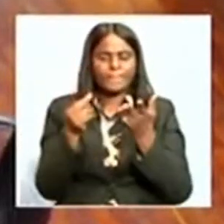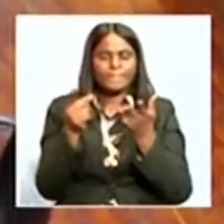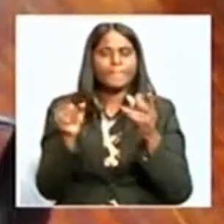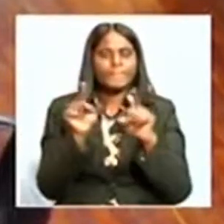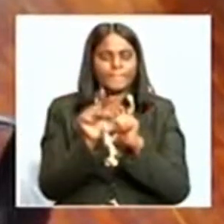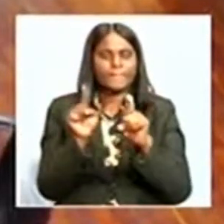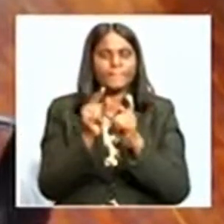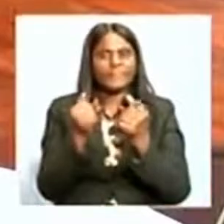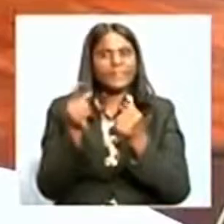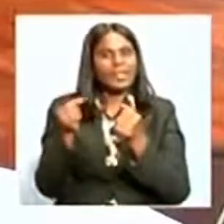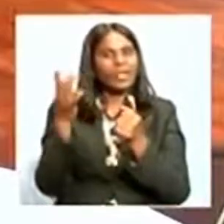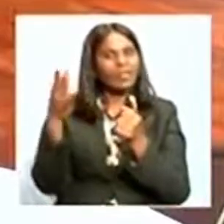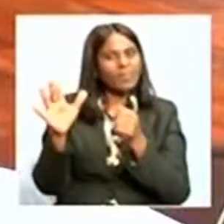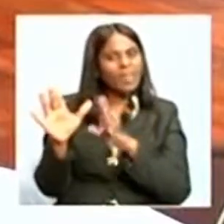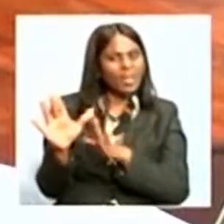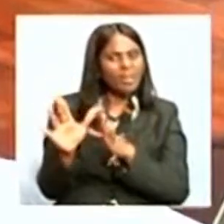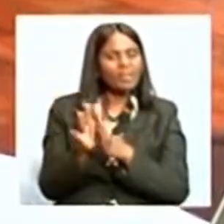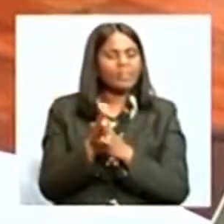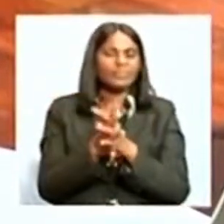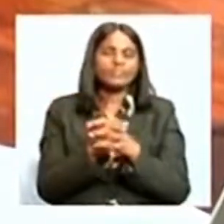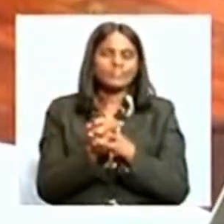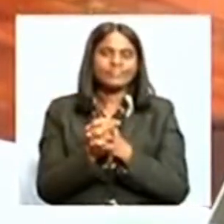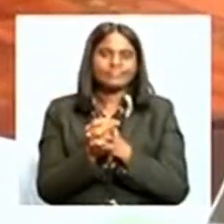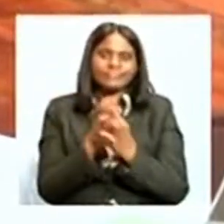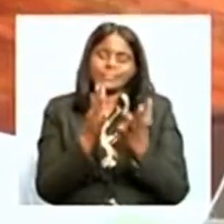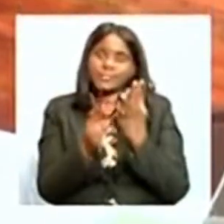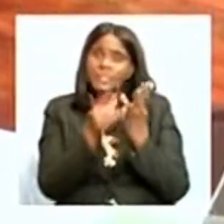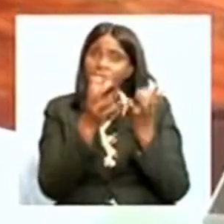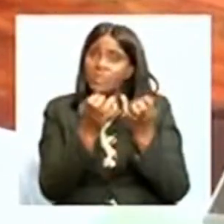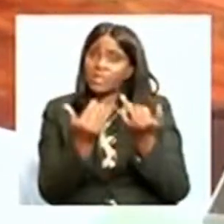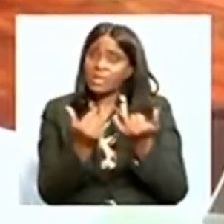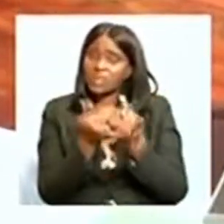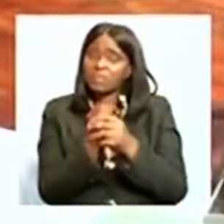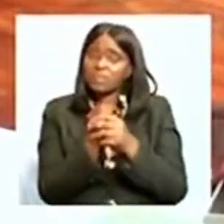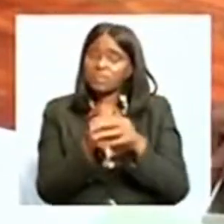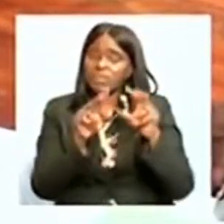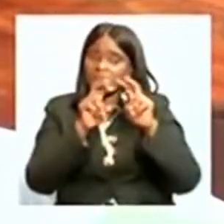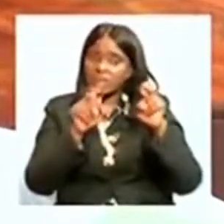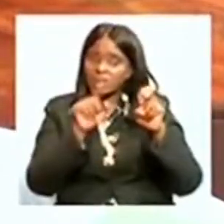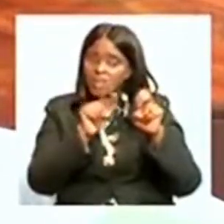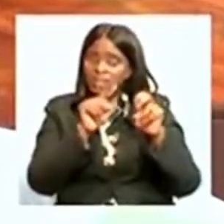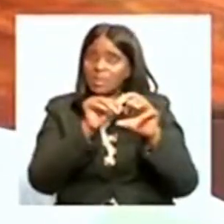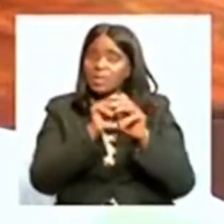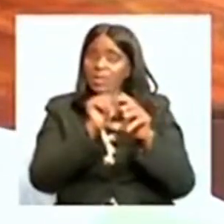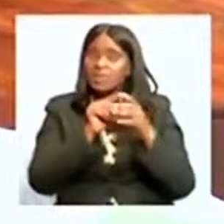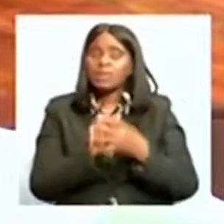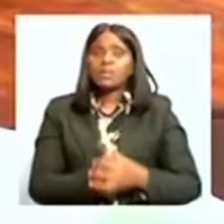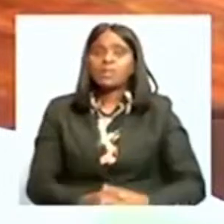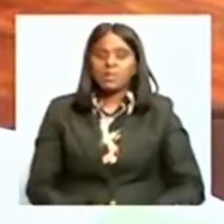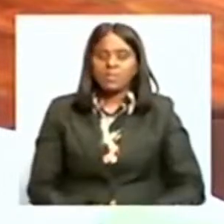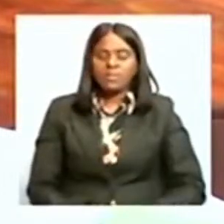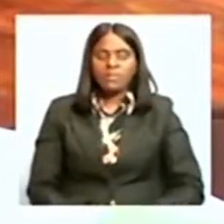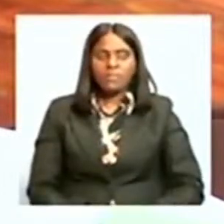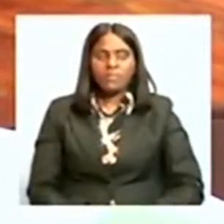as it is sitting? Maybe you may want to check on that one.